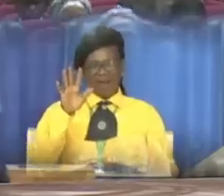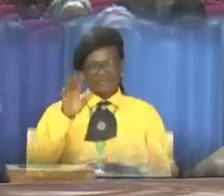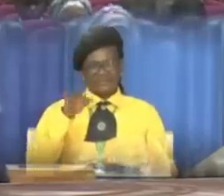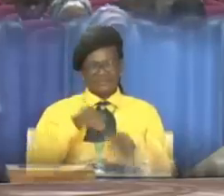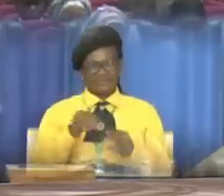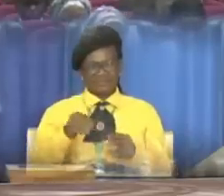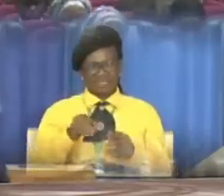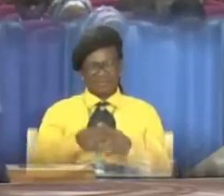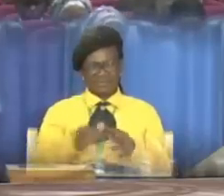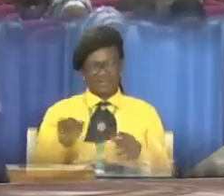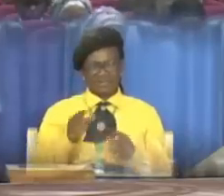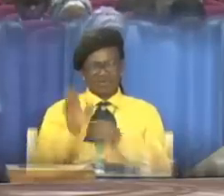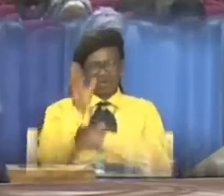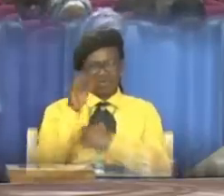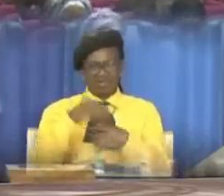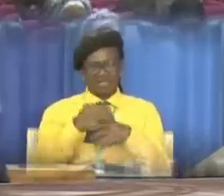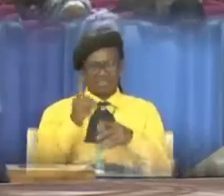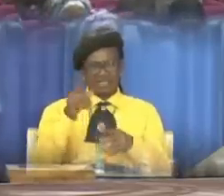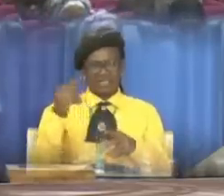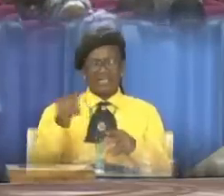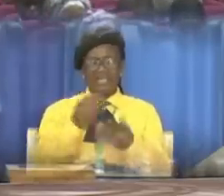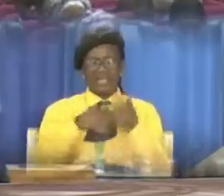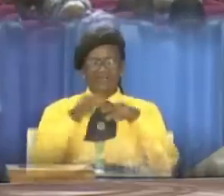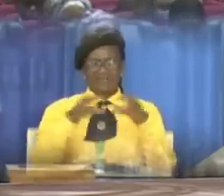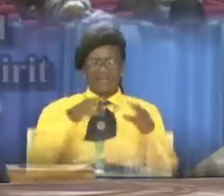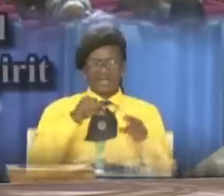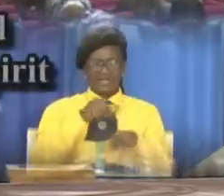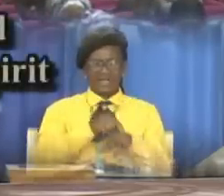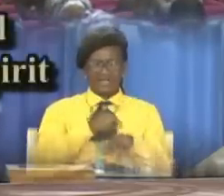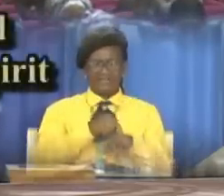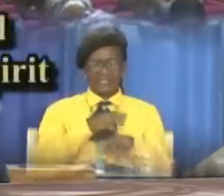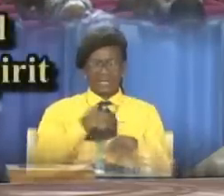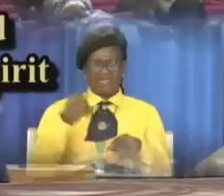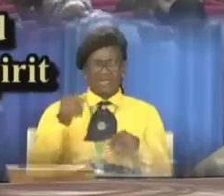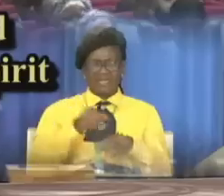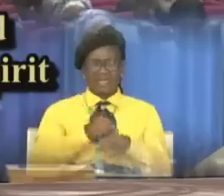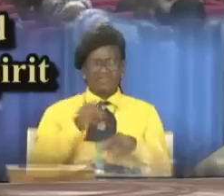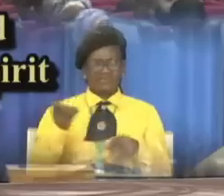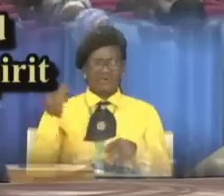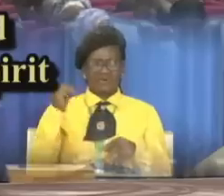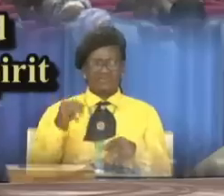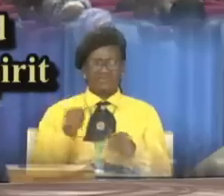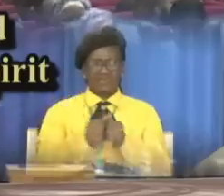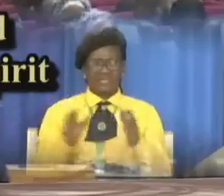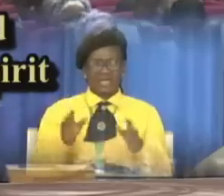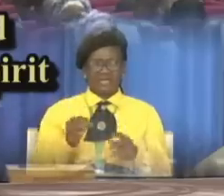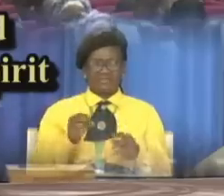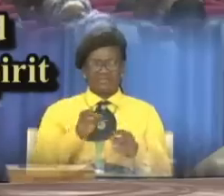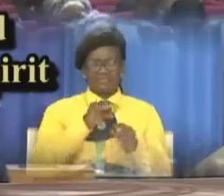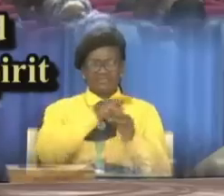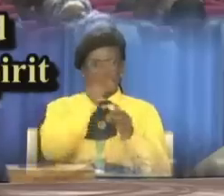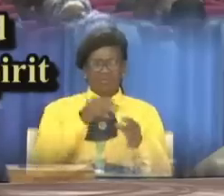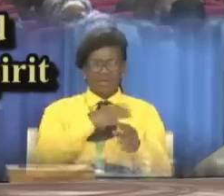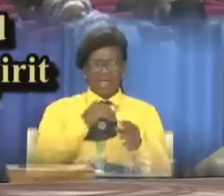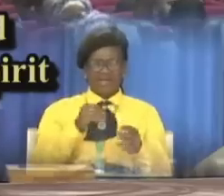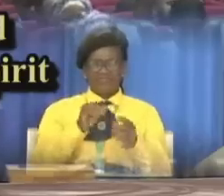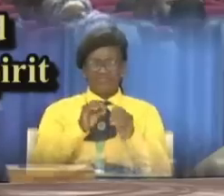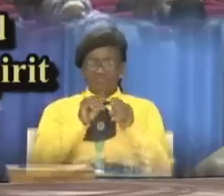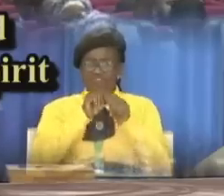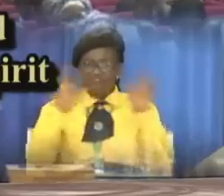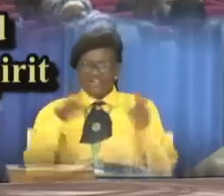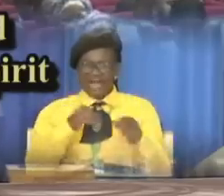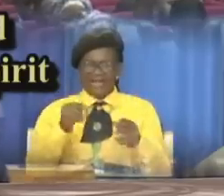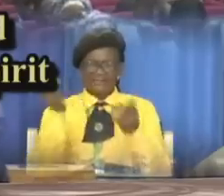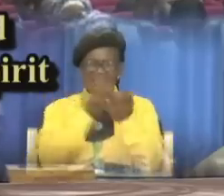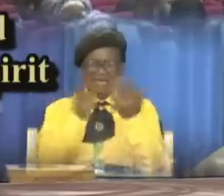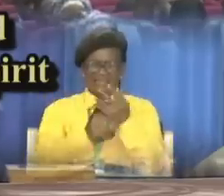the beginning, God created the heaven and the earth. And the earth was without form and void, and darkness was upon